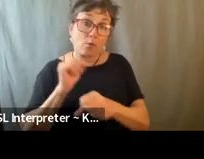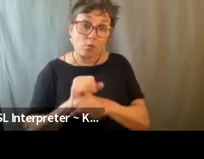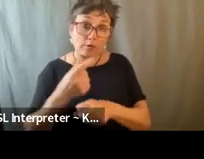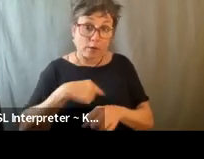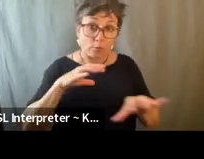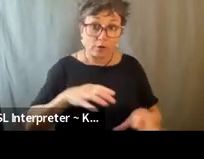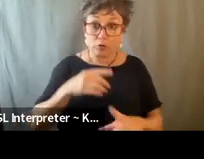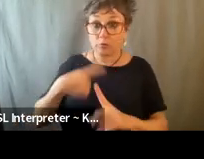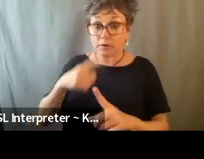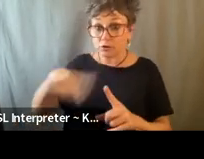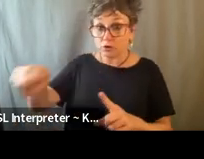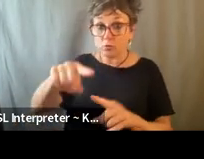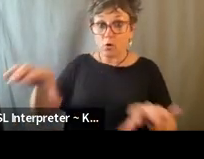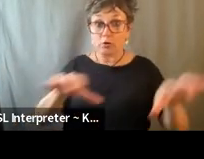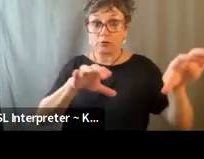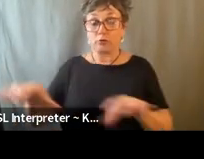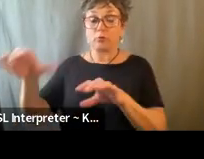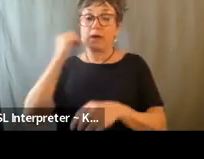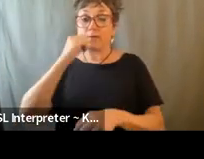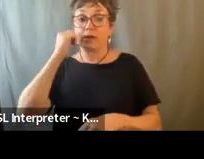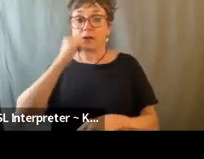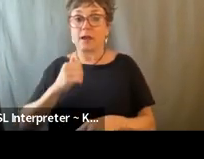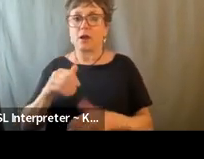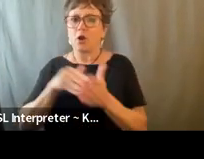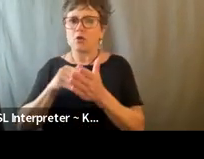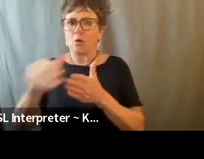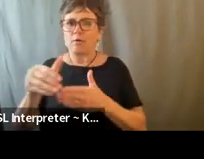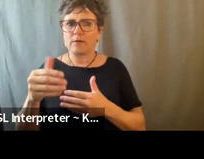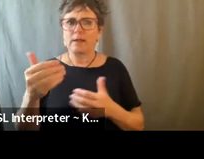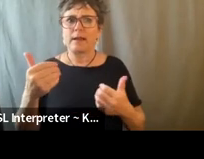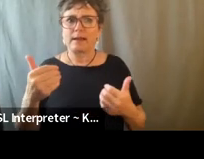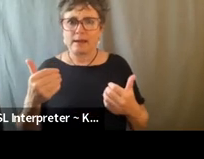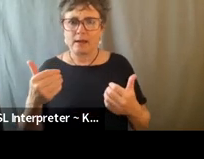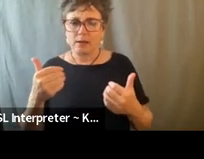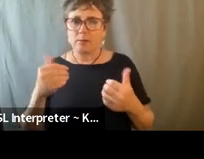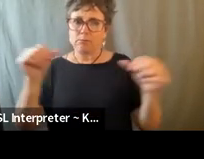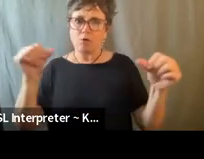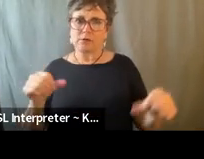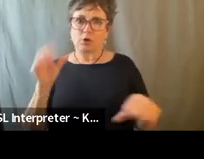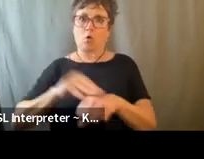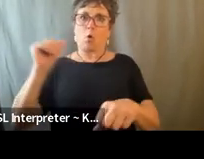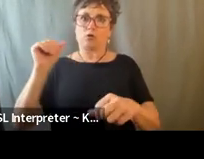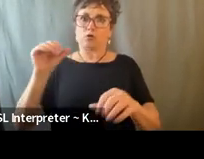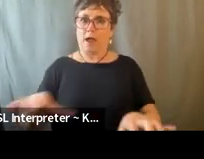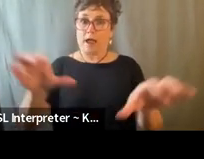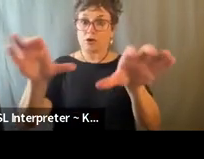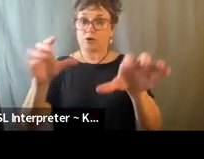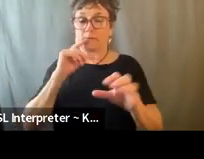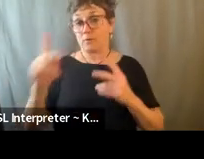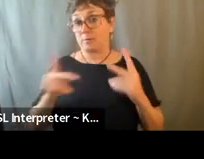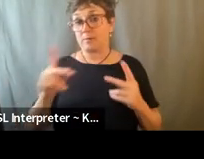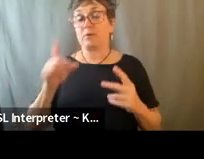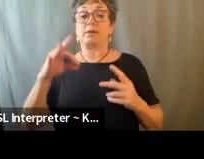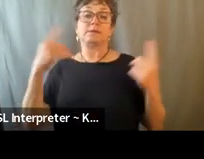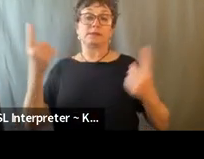day, you frequently have a call to action for folks. When something is happening,